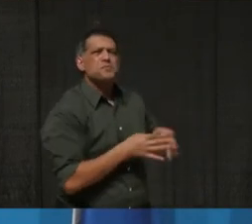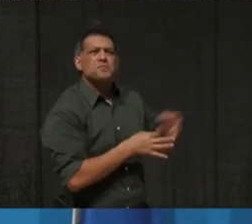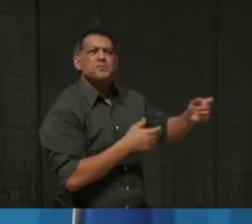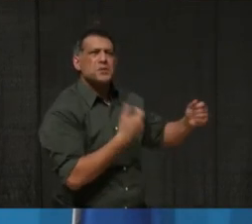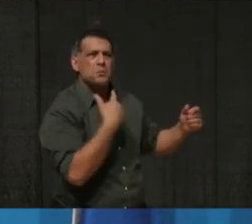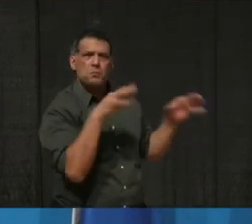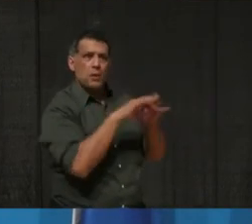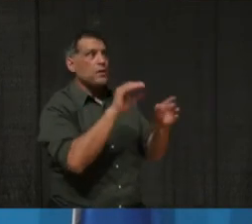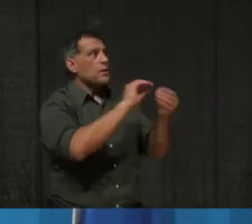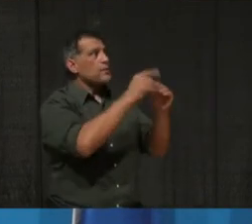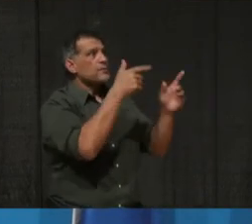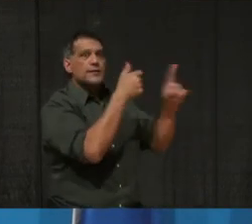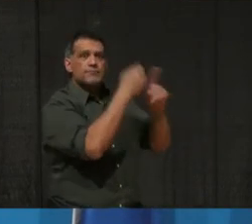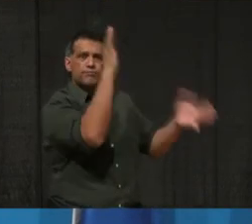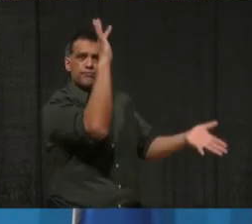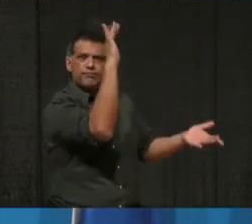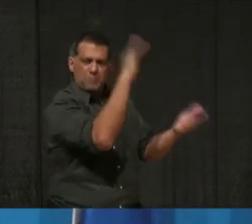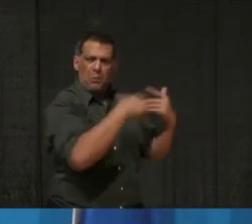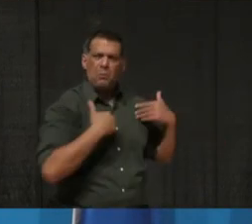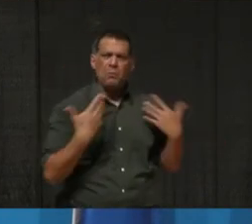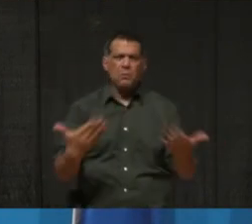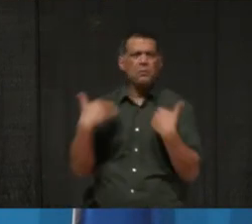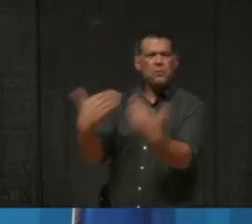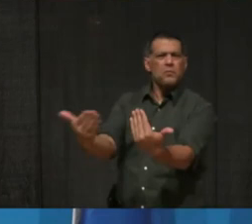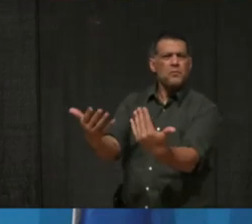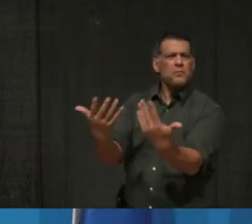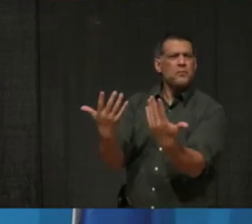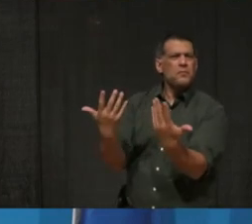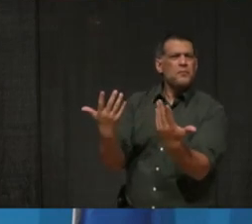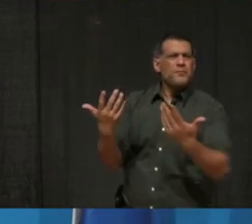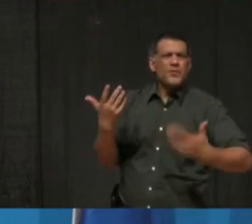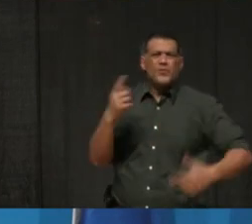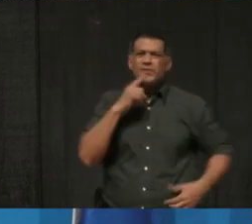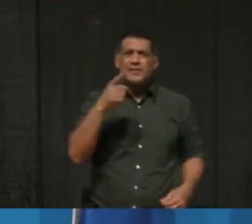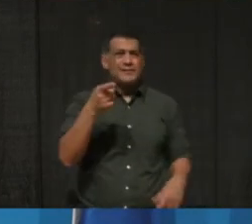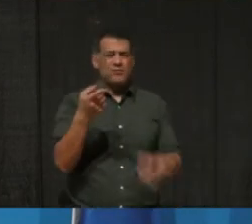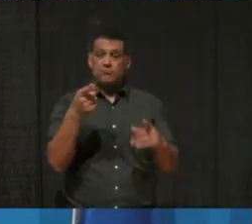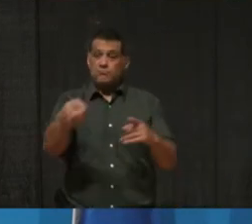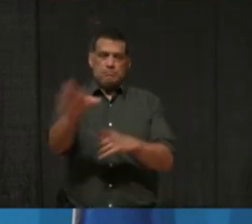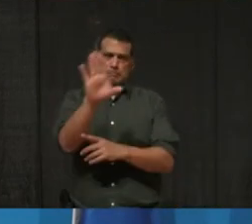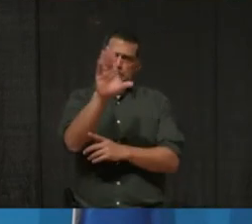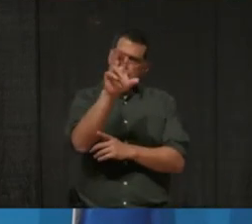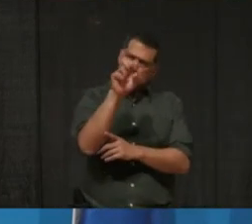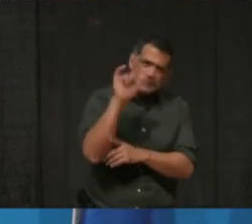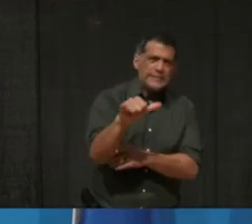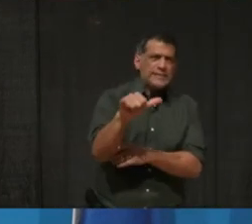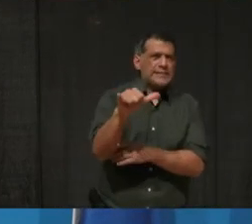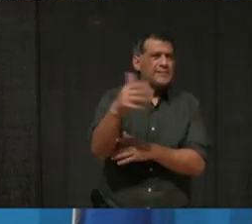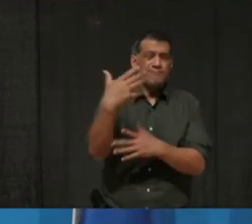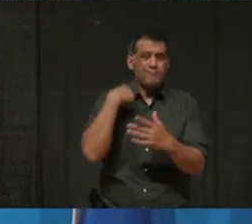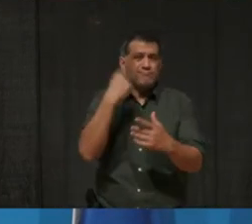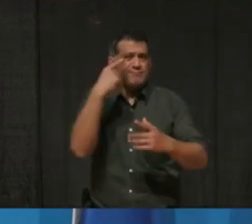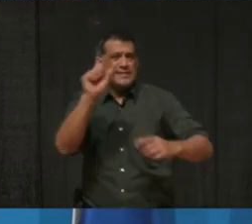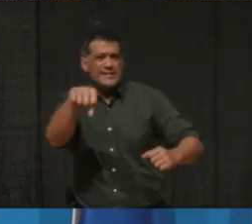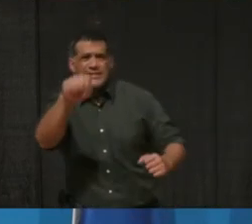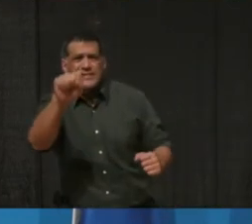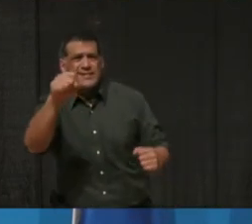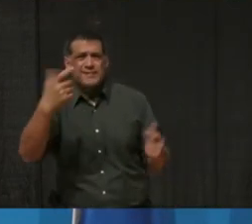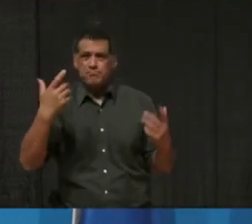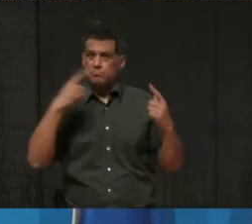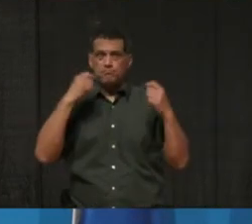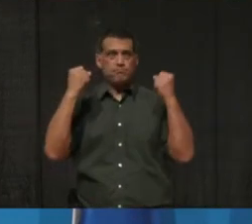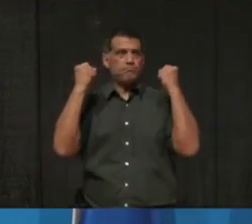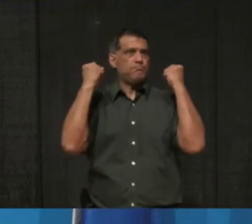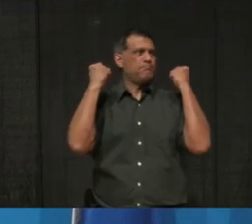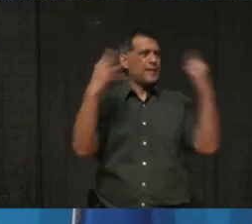no means meant to single out businesses. We recognize that it has been a difficult time. It's, a lot of people have sacrificed. And I do know that this is a time where, you